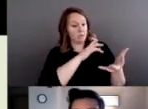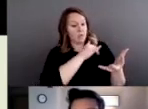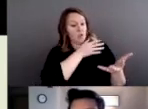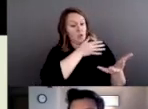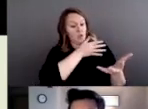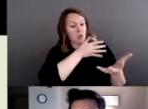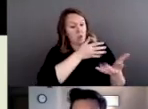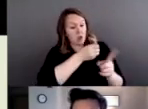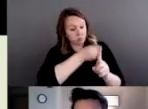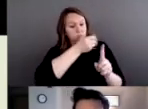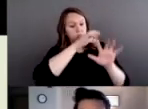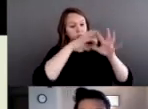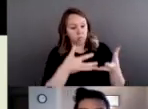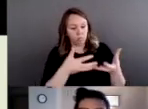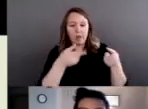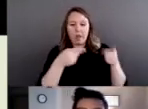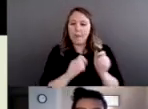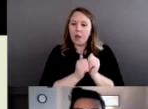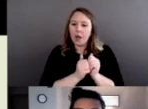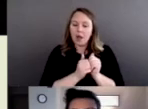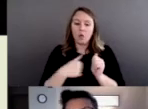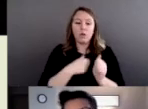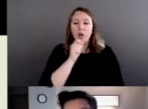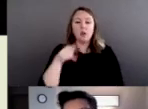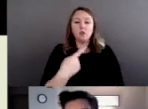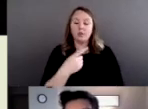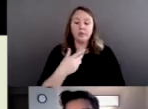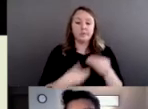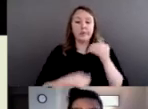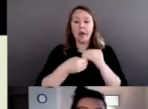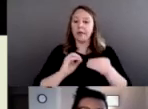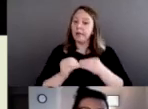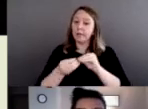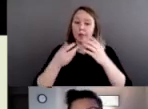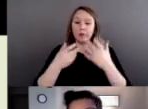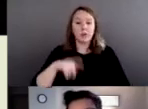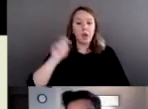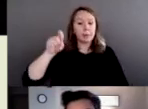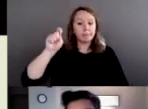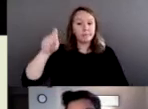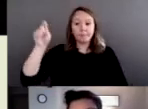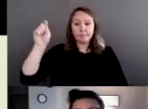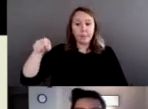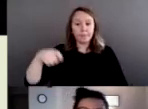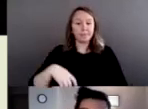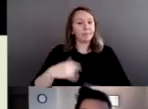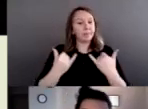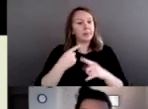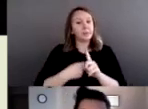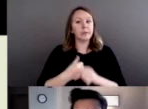know, we're not just another tally mark like, oh, this month we had 4 domestic violence and